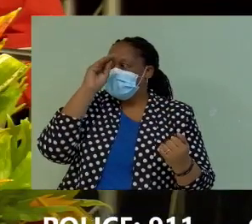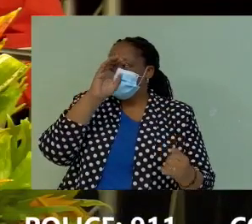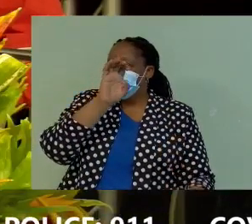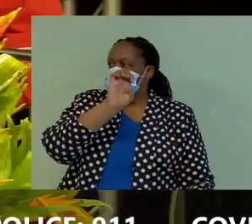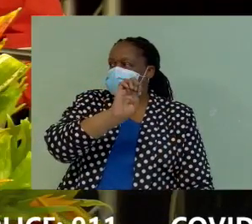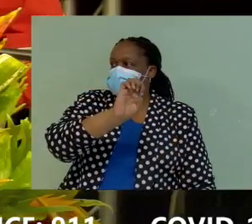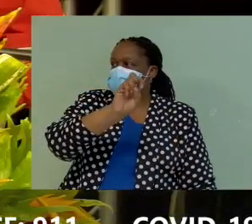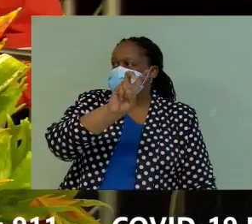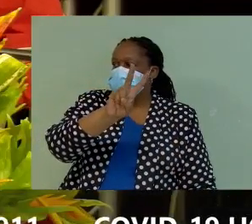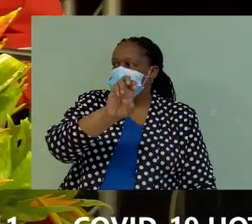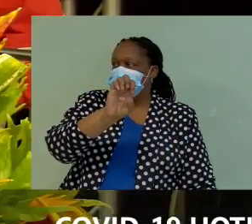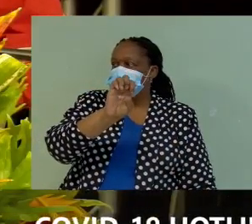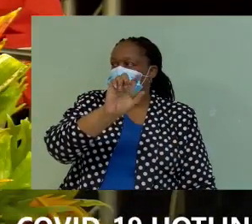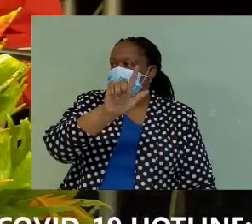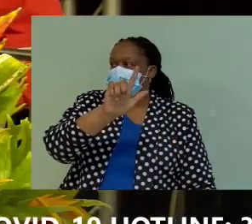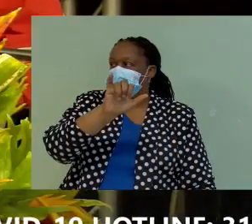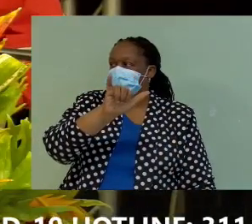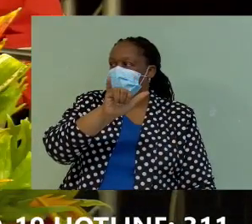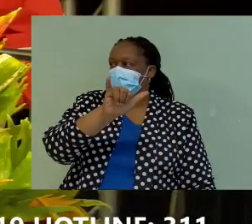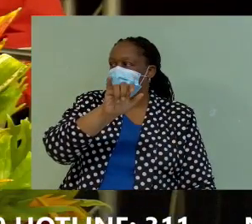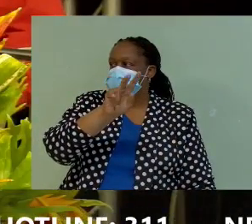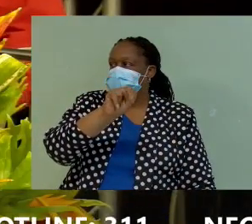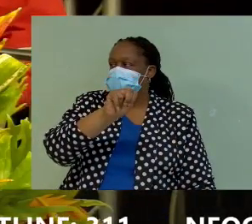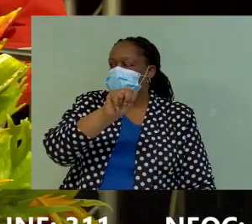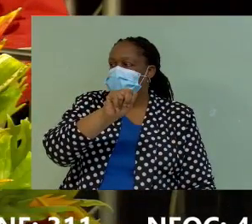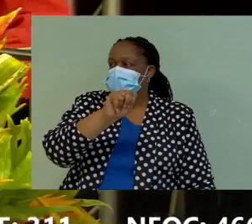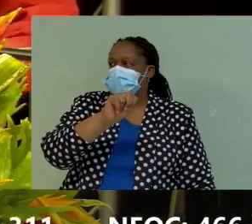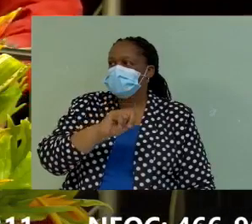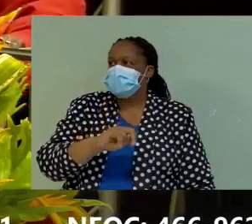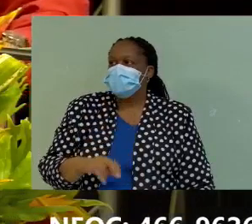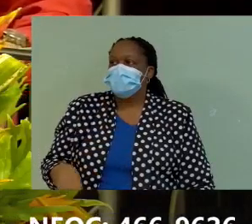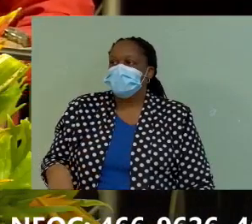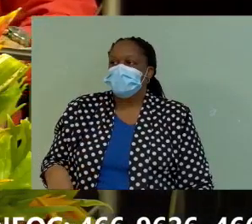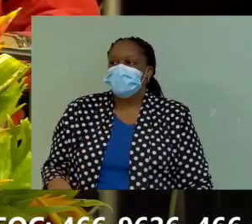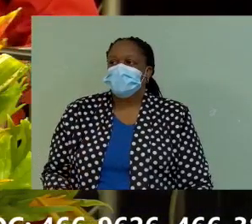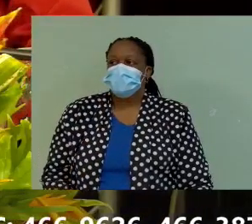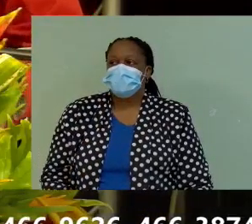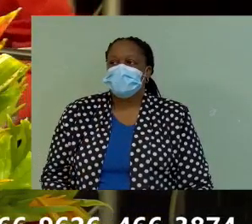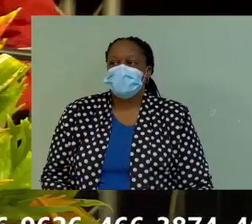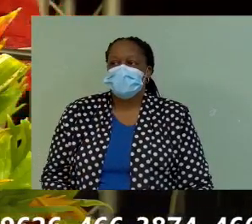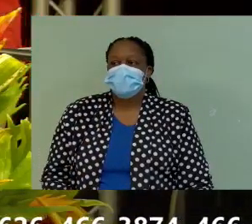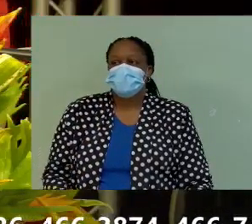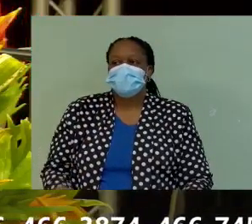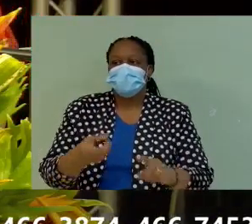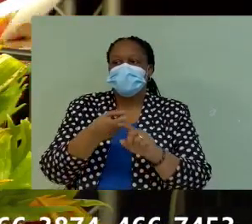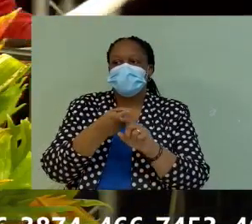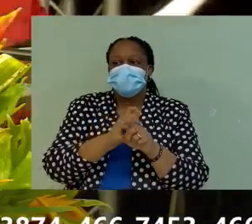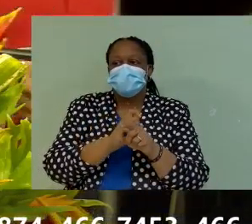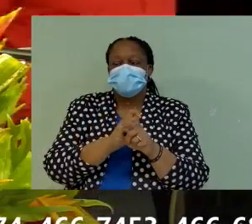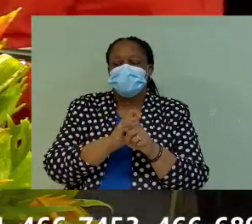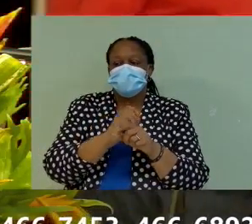the St. Kitts and Nevis Building Contractors Association to address us. Mr. Eveling.